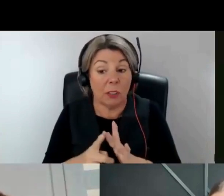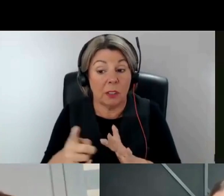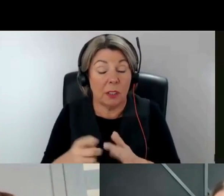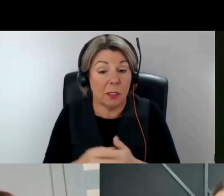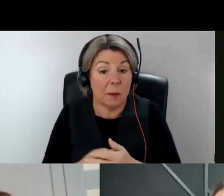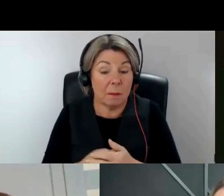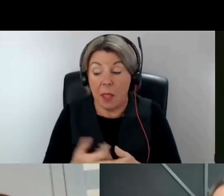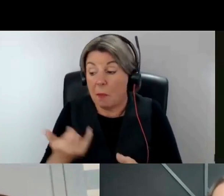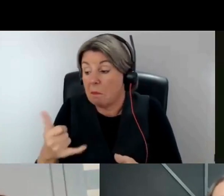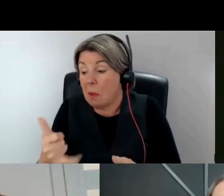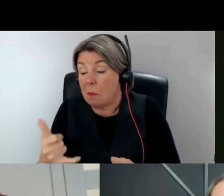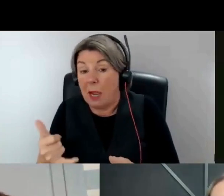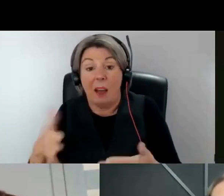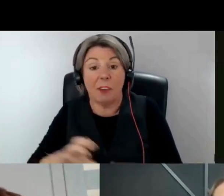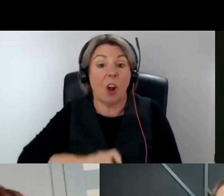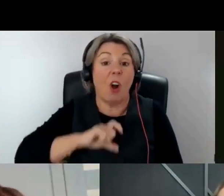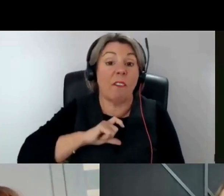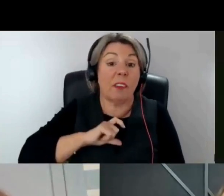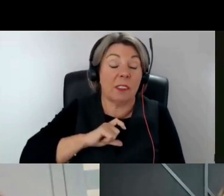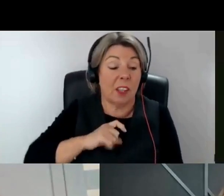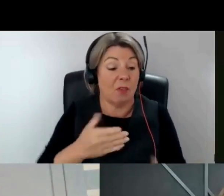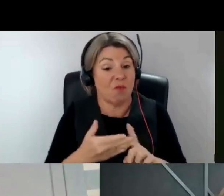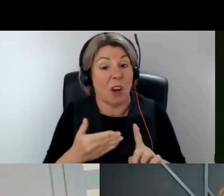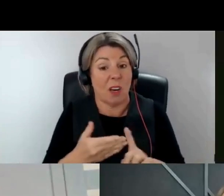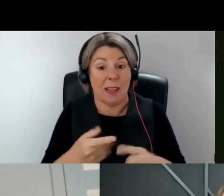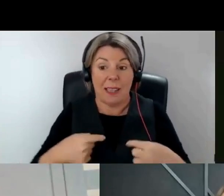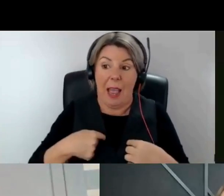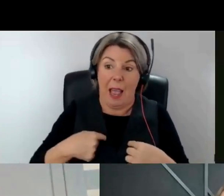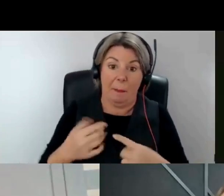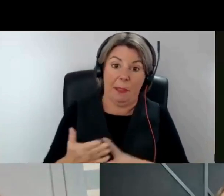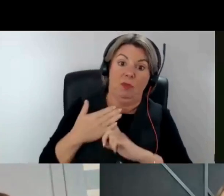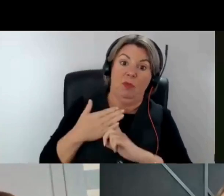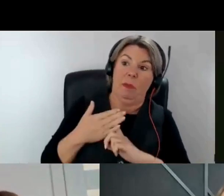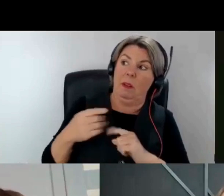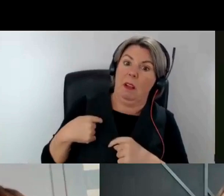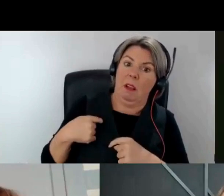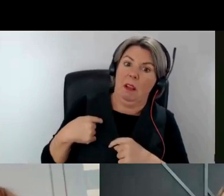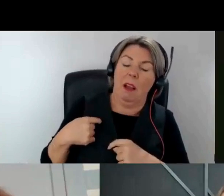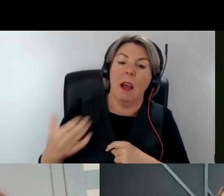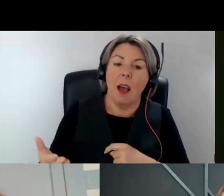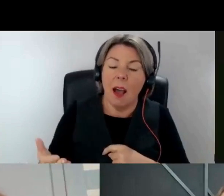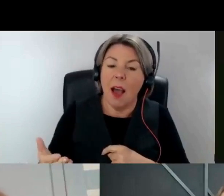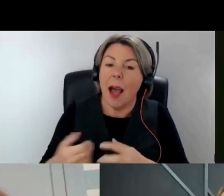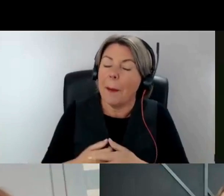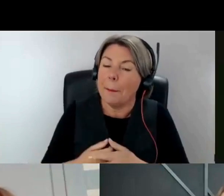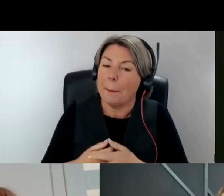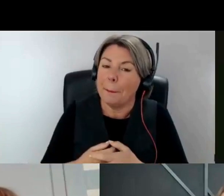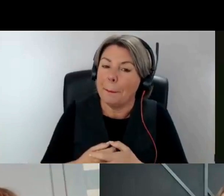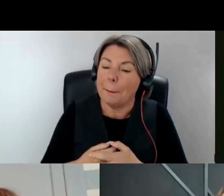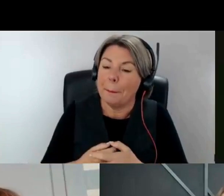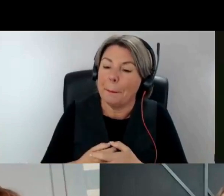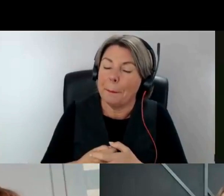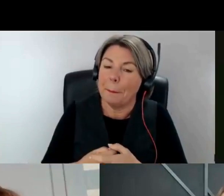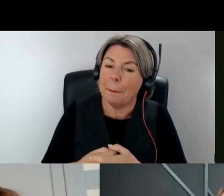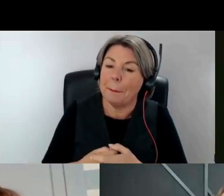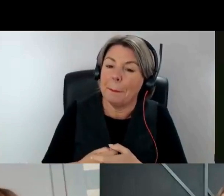having that confidence to sort of recognize that you are being discriminated against a bit, and